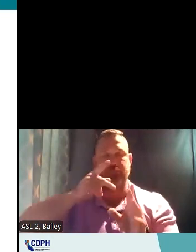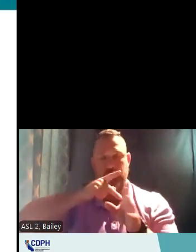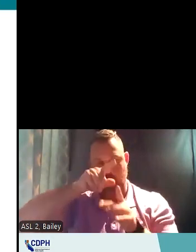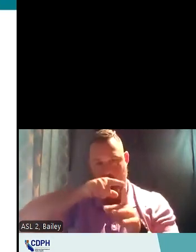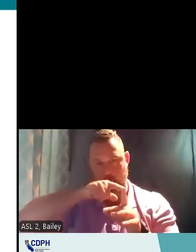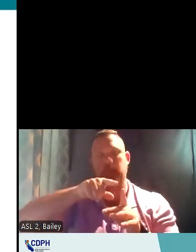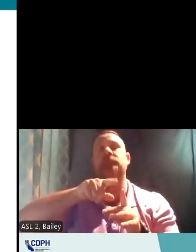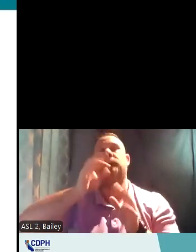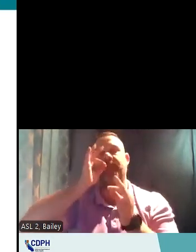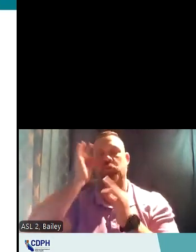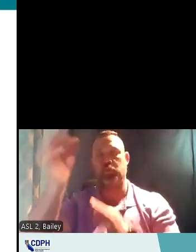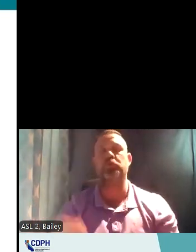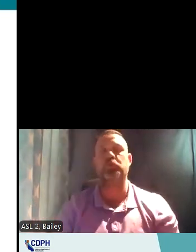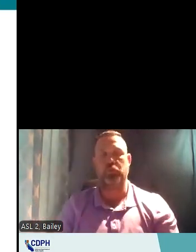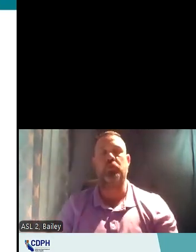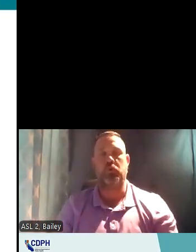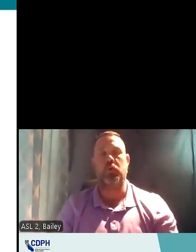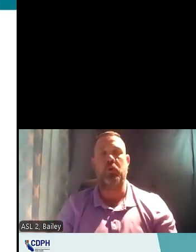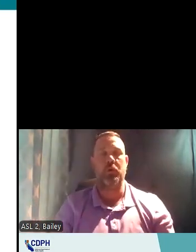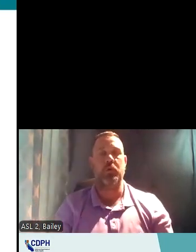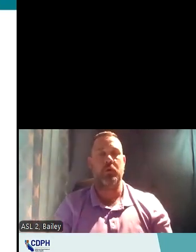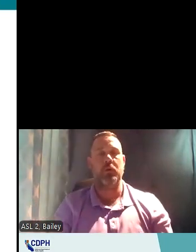work. Next slide, please.